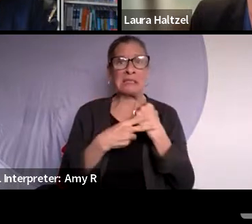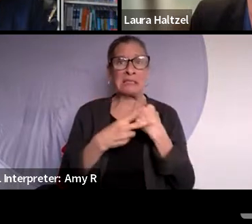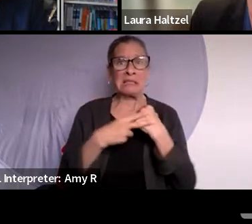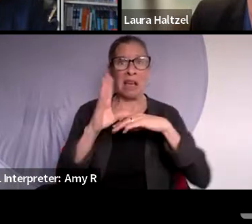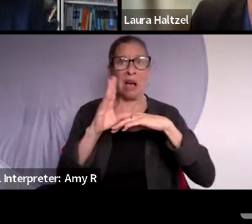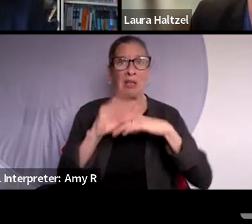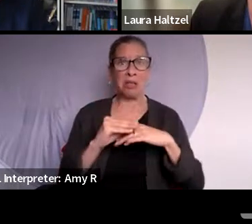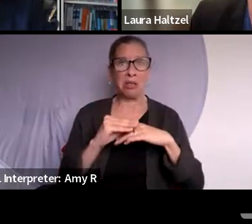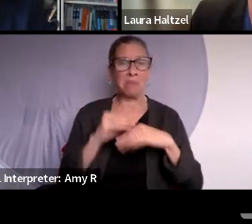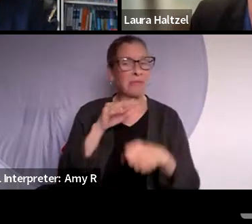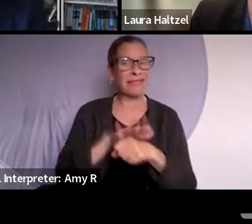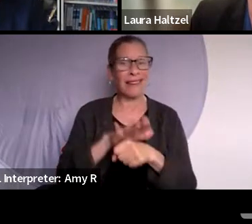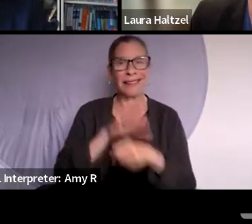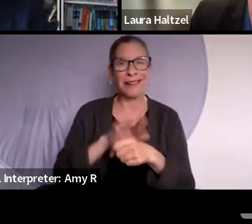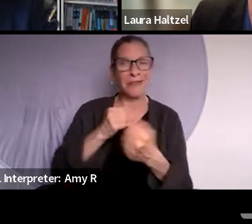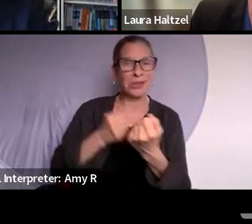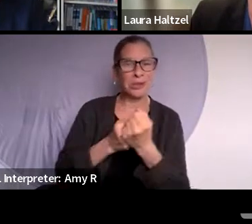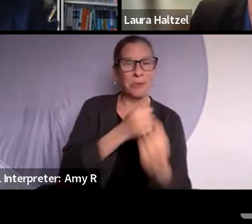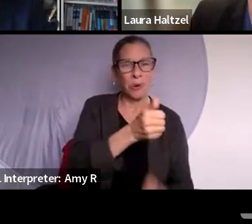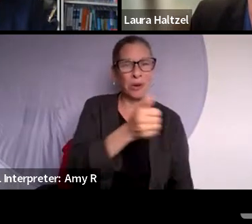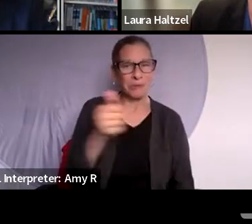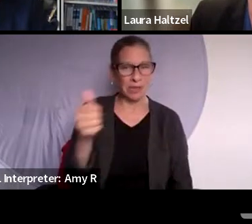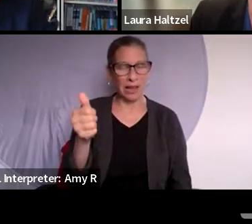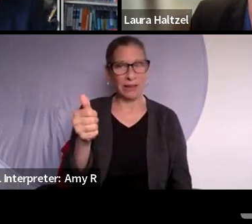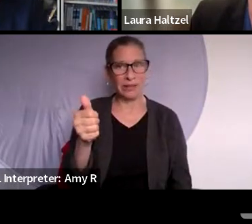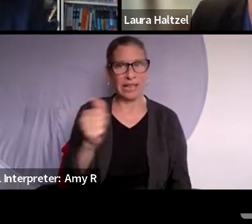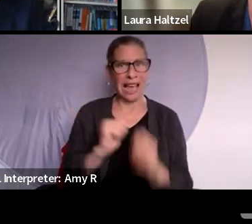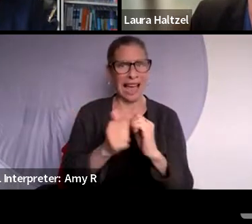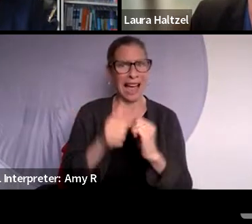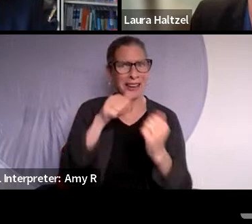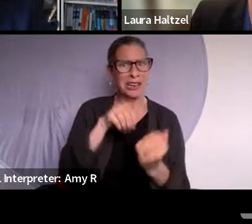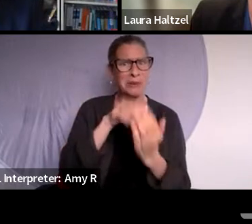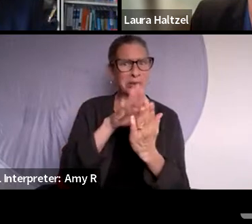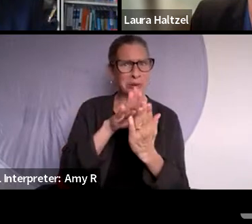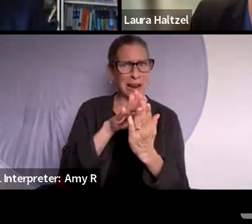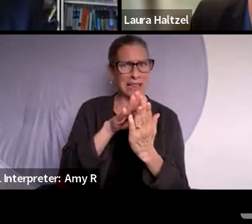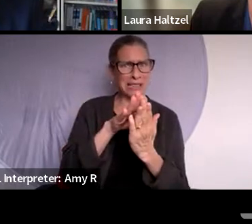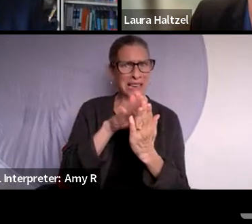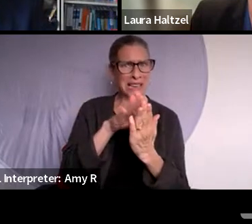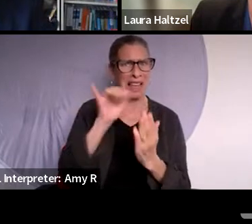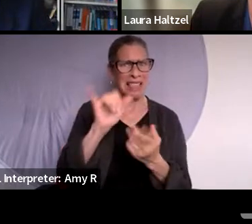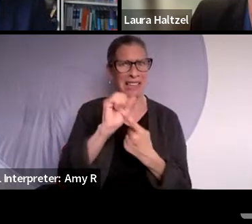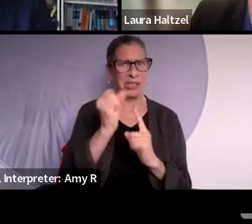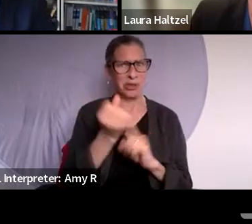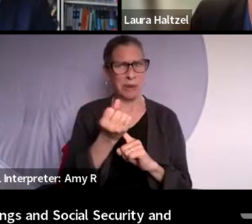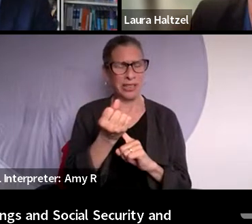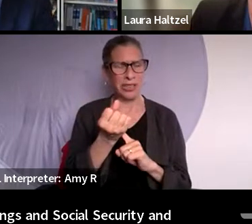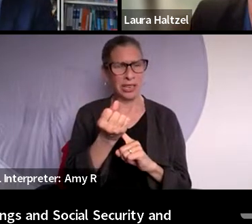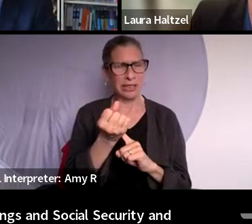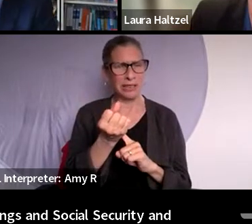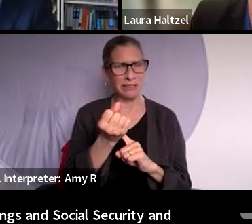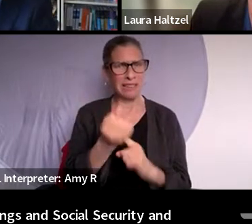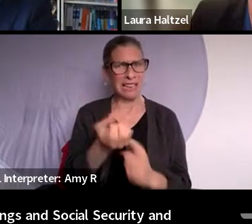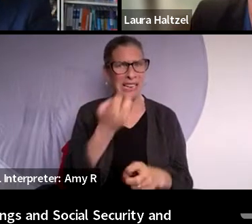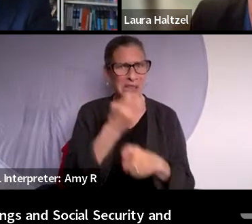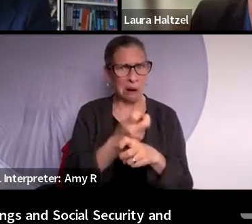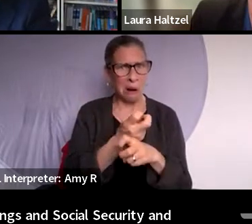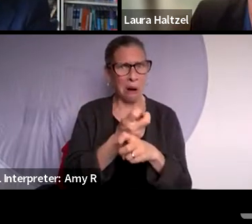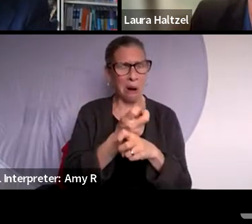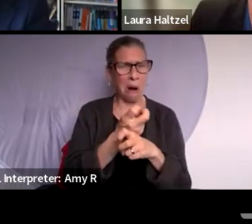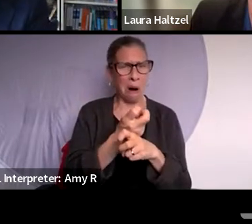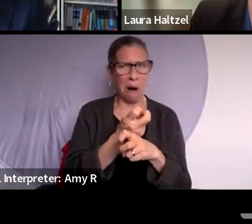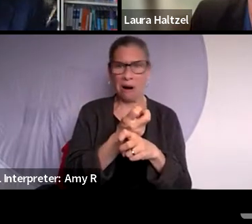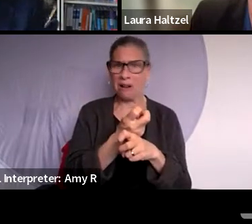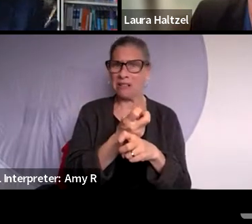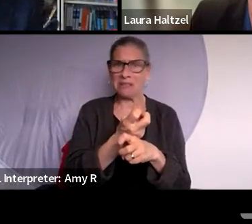combined is not enough. How do you address that, and how much harder does addressing that make closing